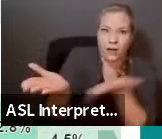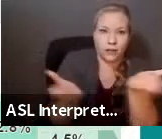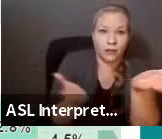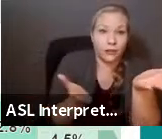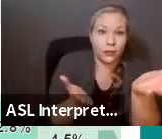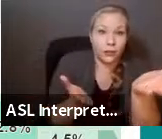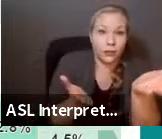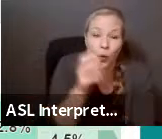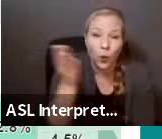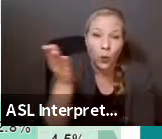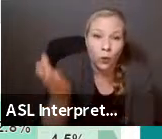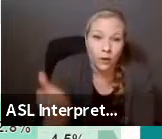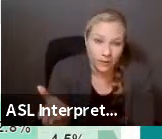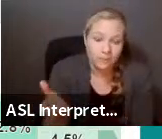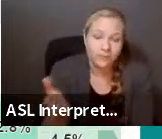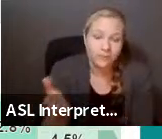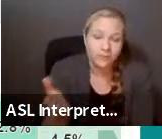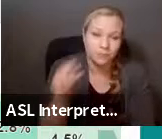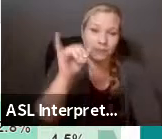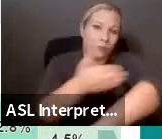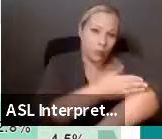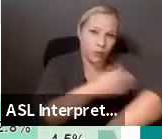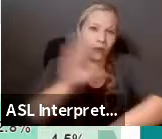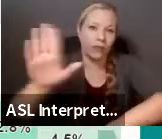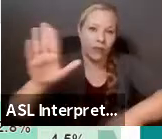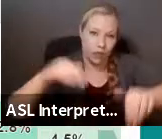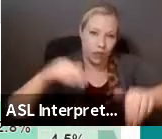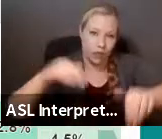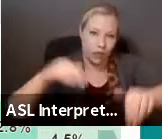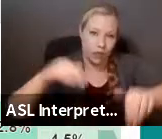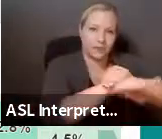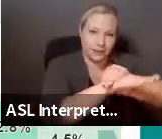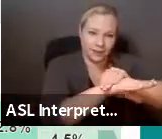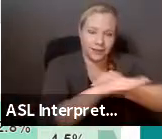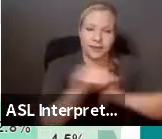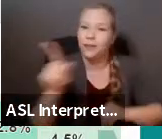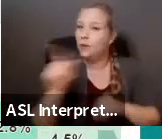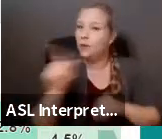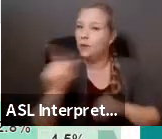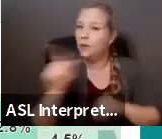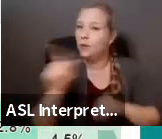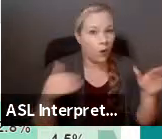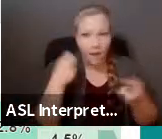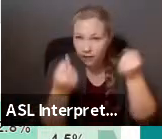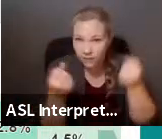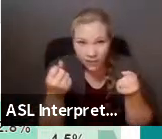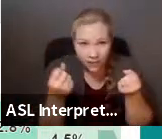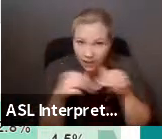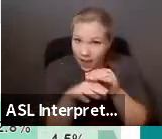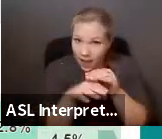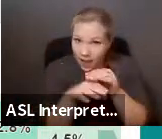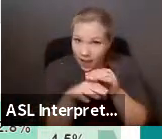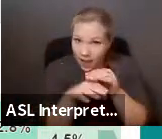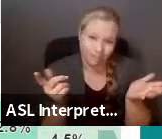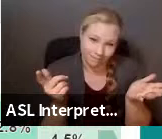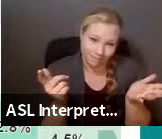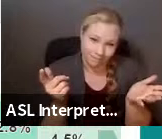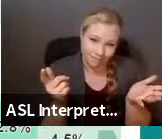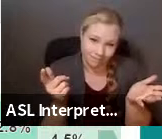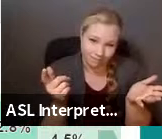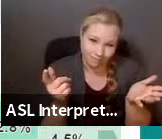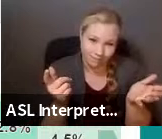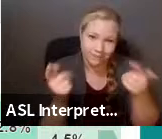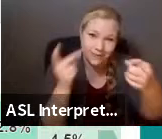improving access options for people who don't have vehicle access, which is what the map on the right shows. So the darker areas are